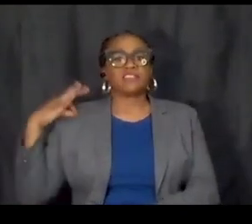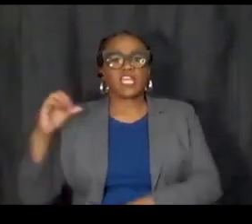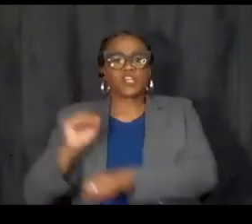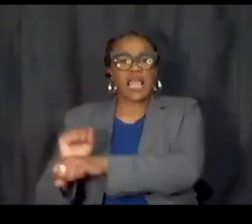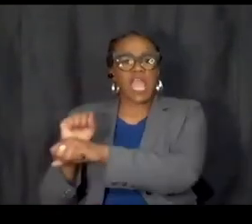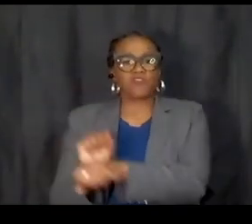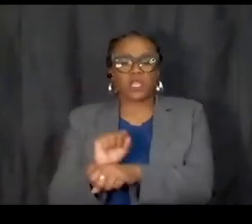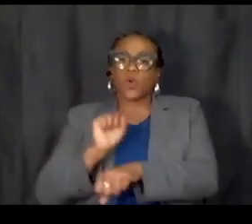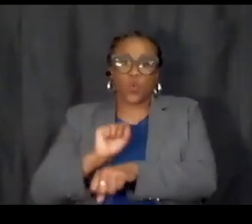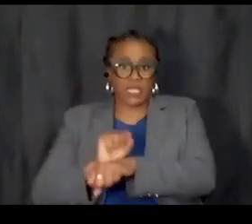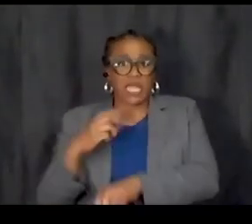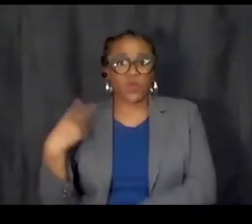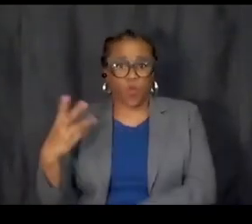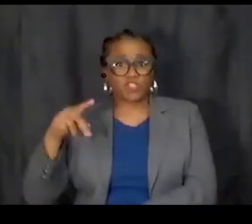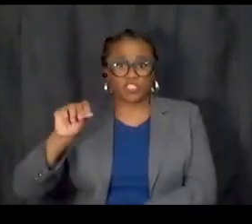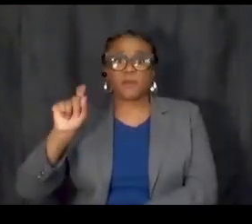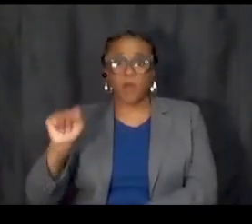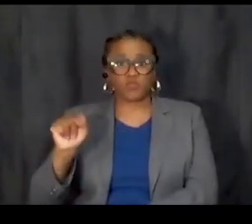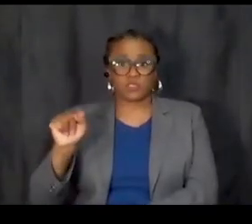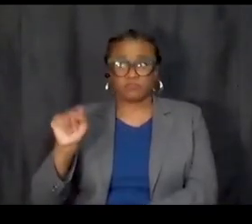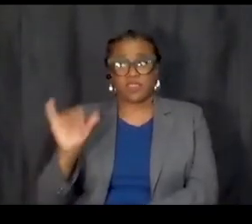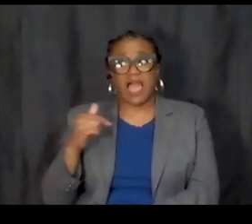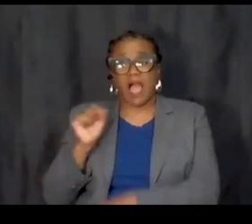so, you know, I think